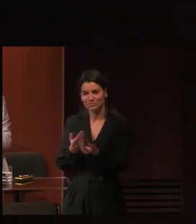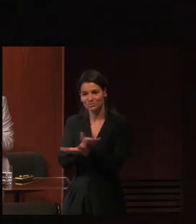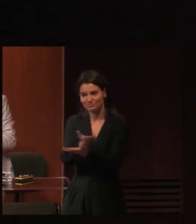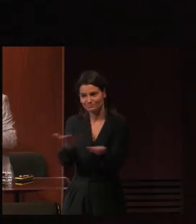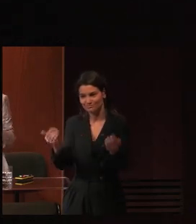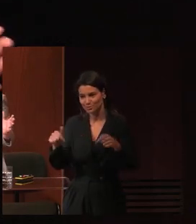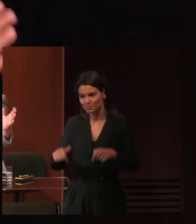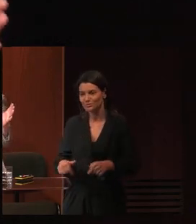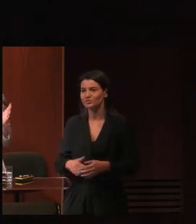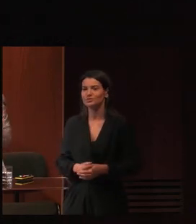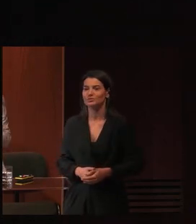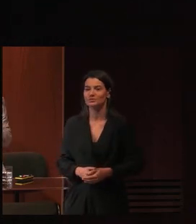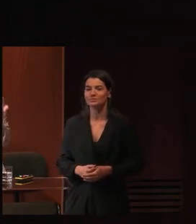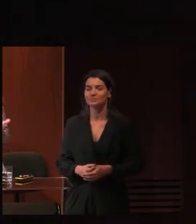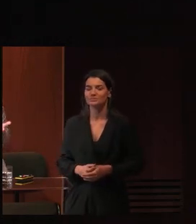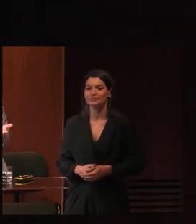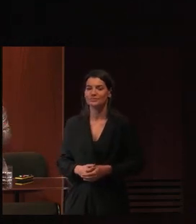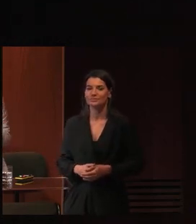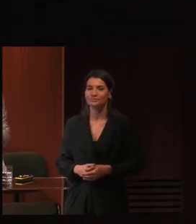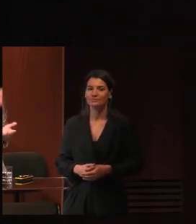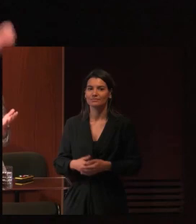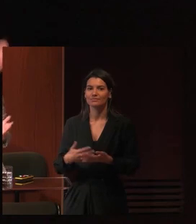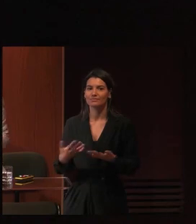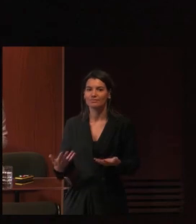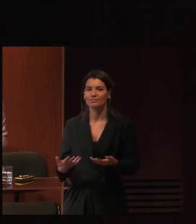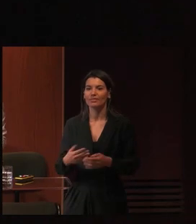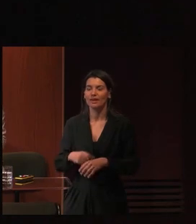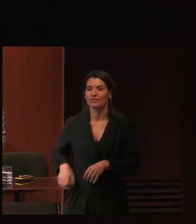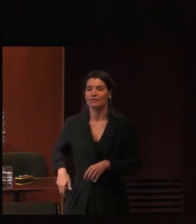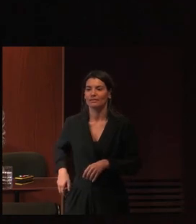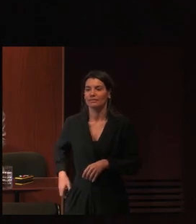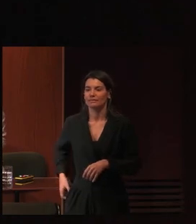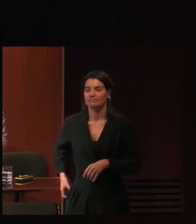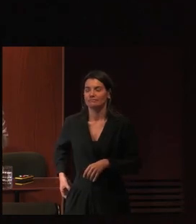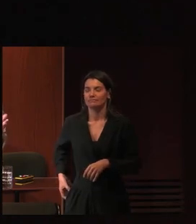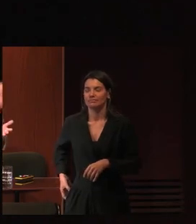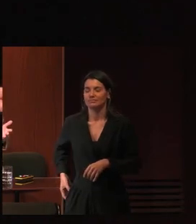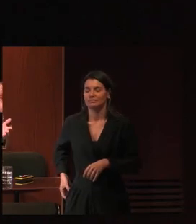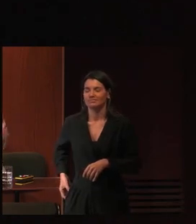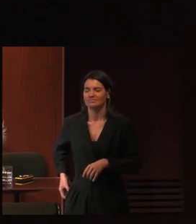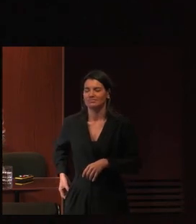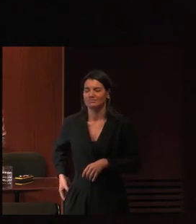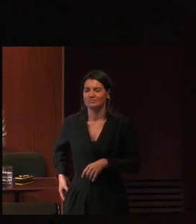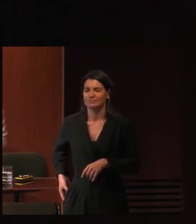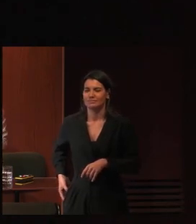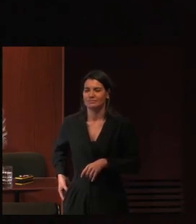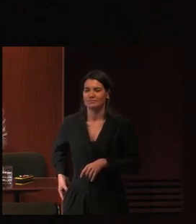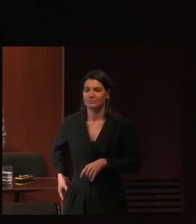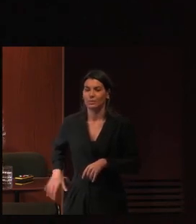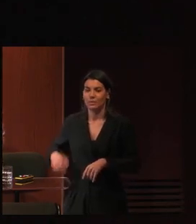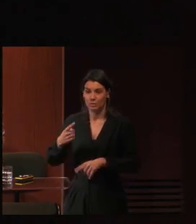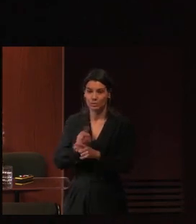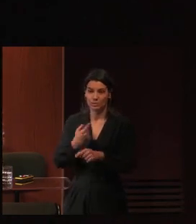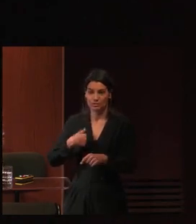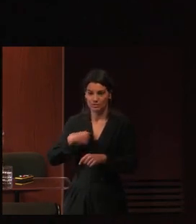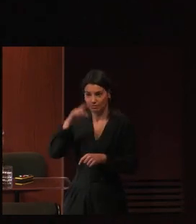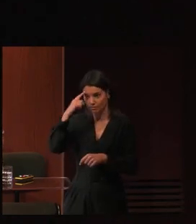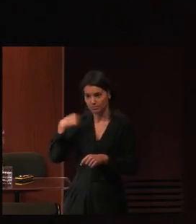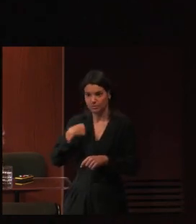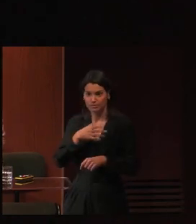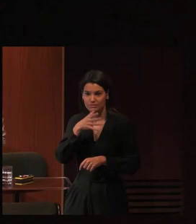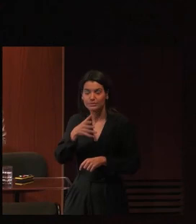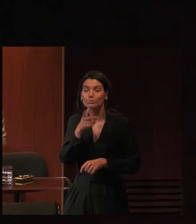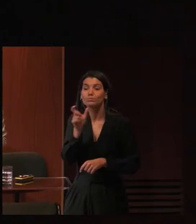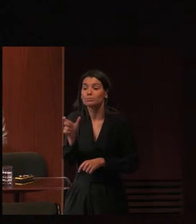unfortunately, I can only say bon dia, but that is only, and obrigada, but that is only what I can say